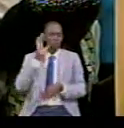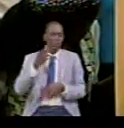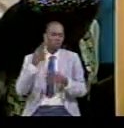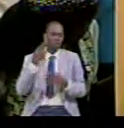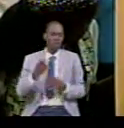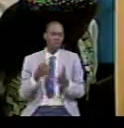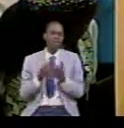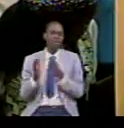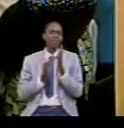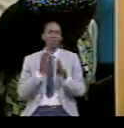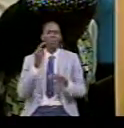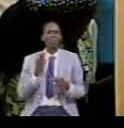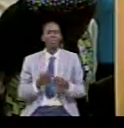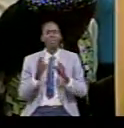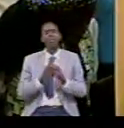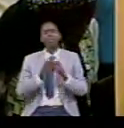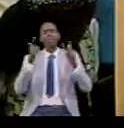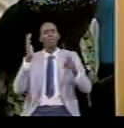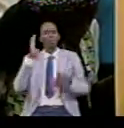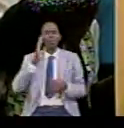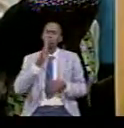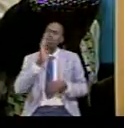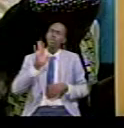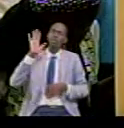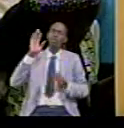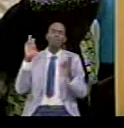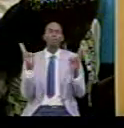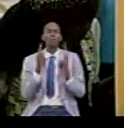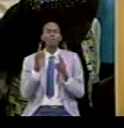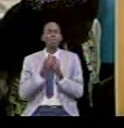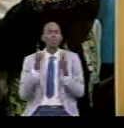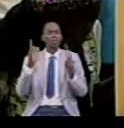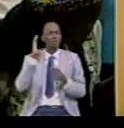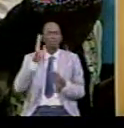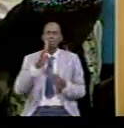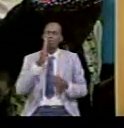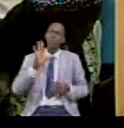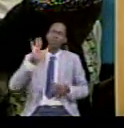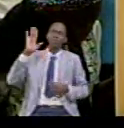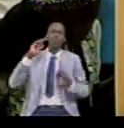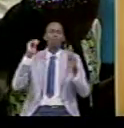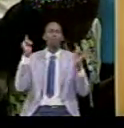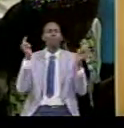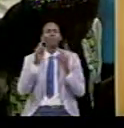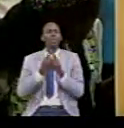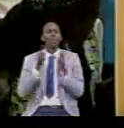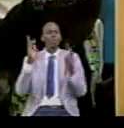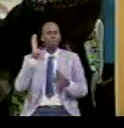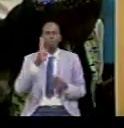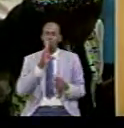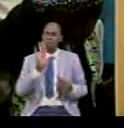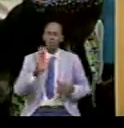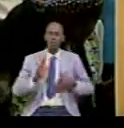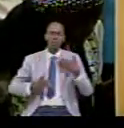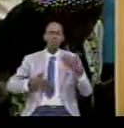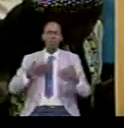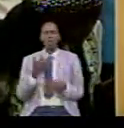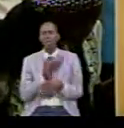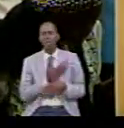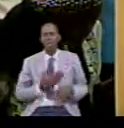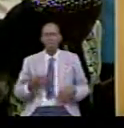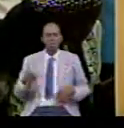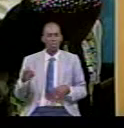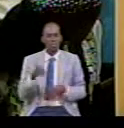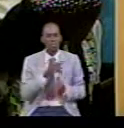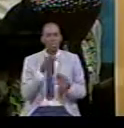victory. Great will be your victory. Great will be your triumph. Great will be your joy. And he that